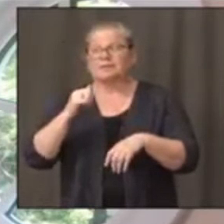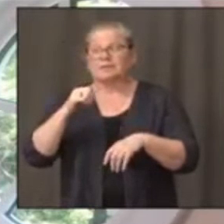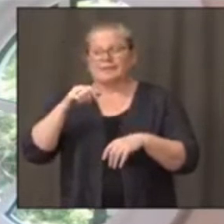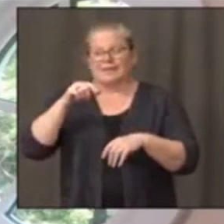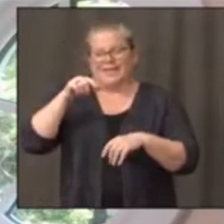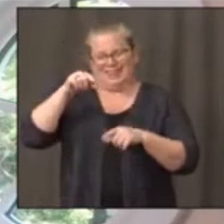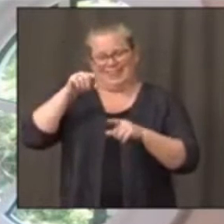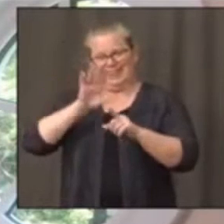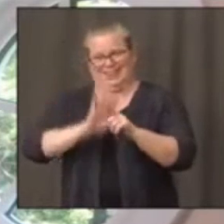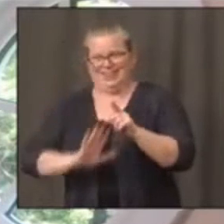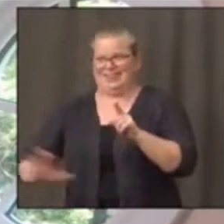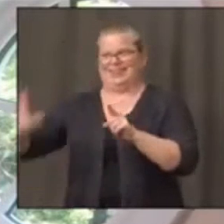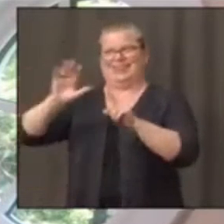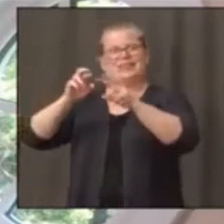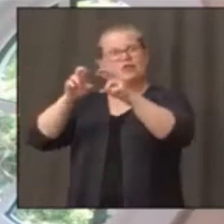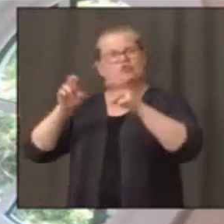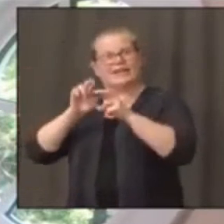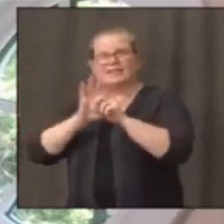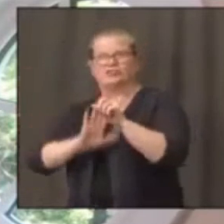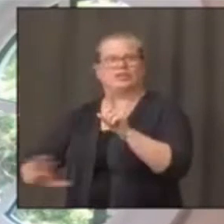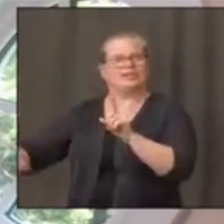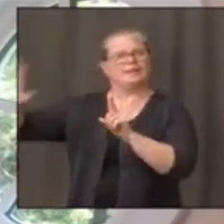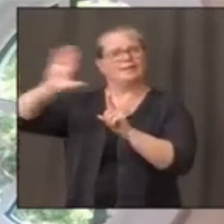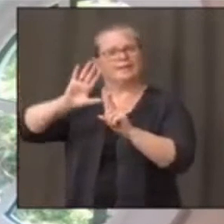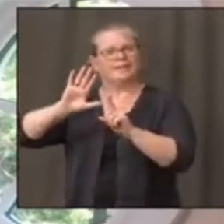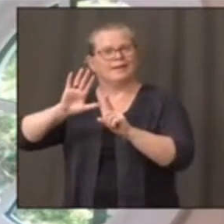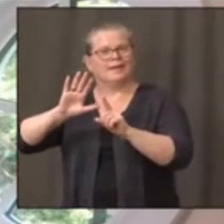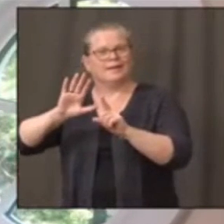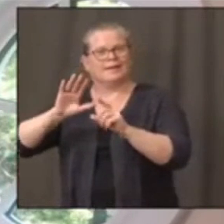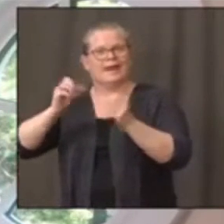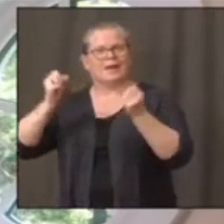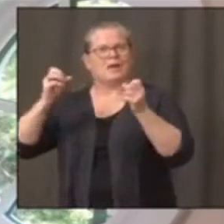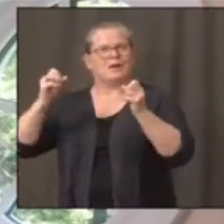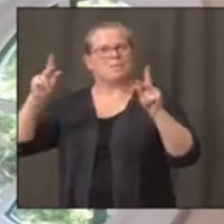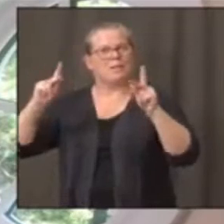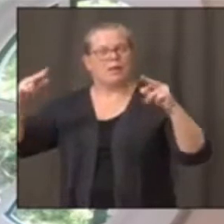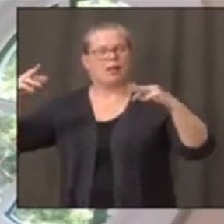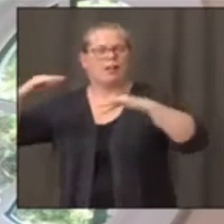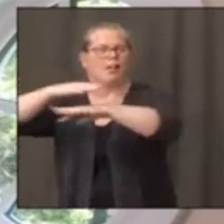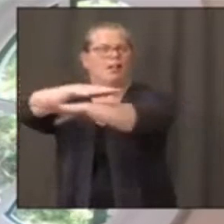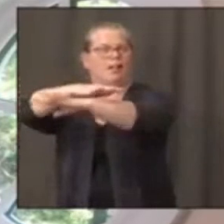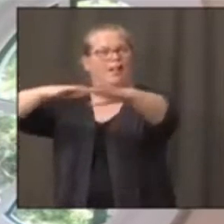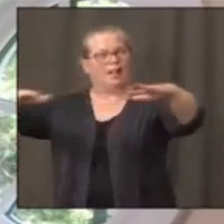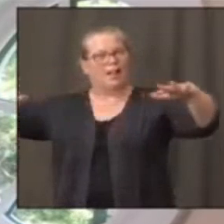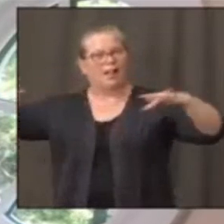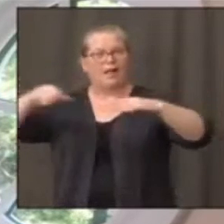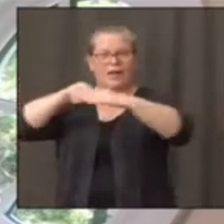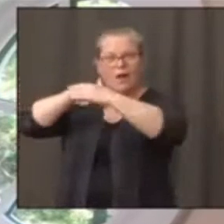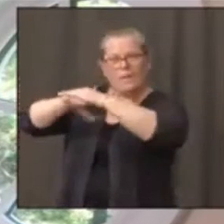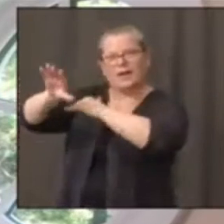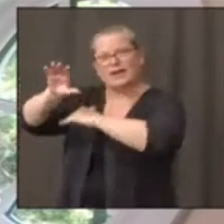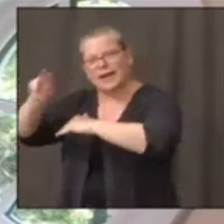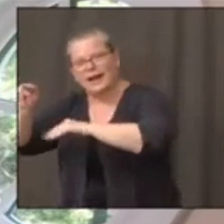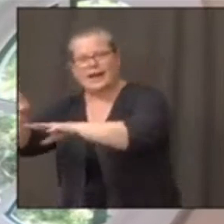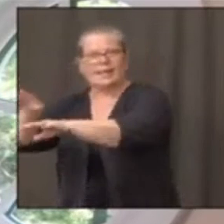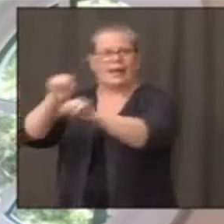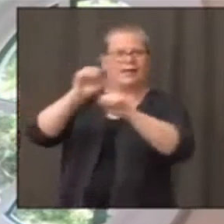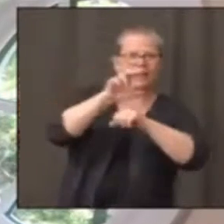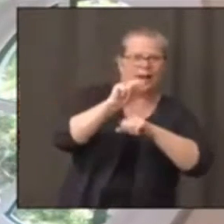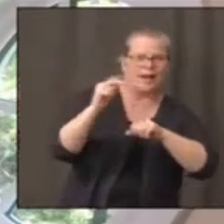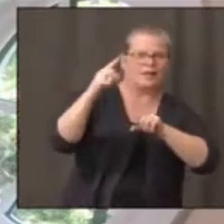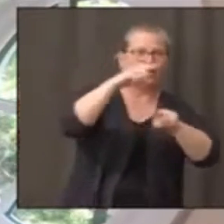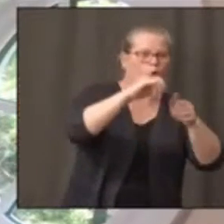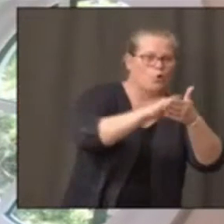this whole region, to avoid a lot of introductions given the amount of infection there is around the country. So I think we need to be prudent